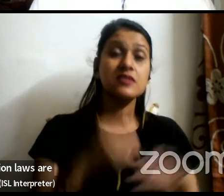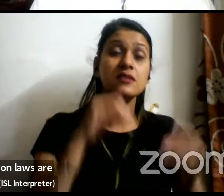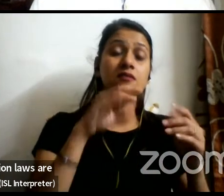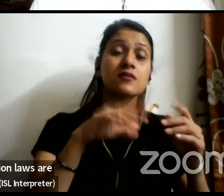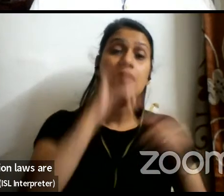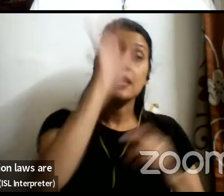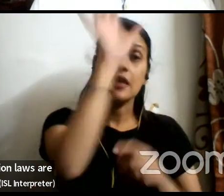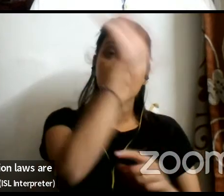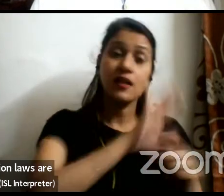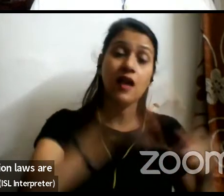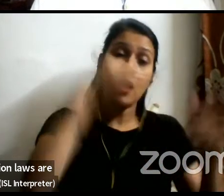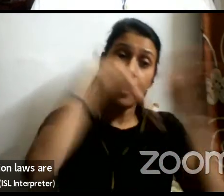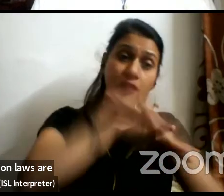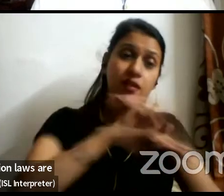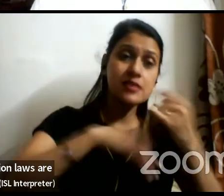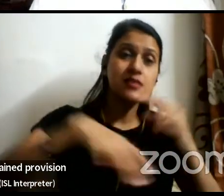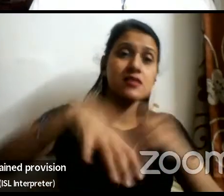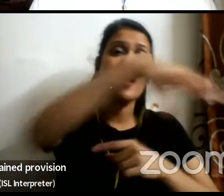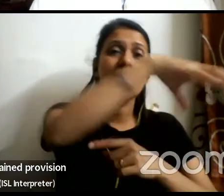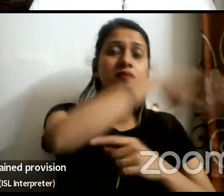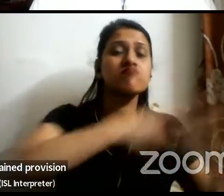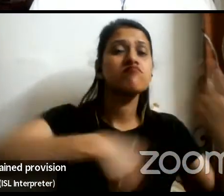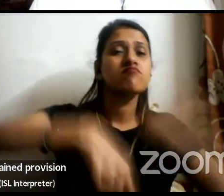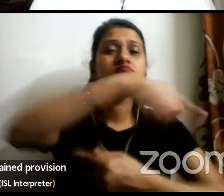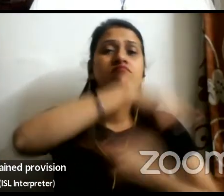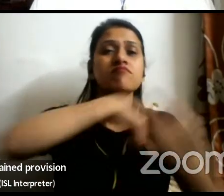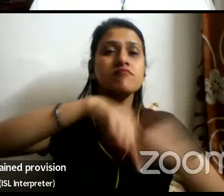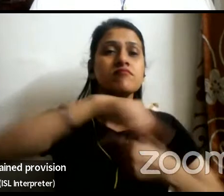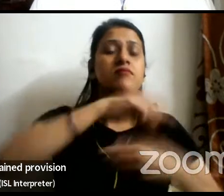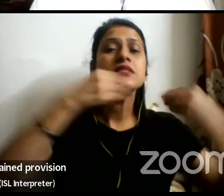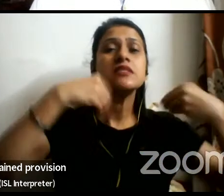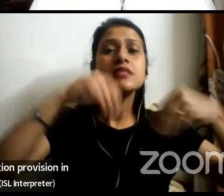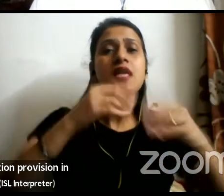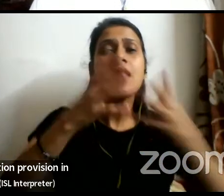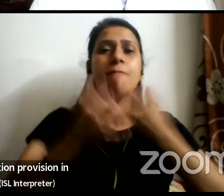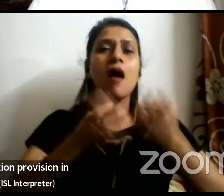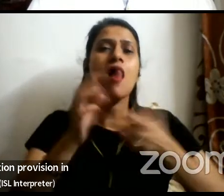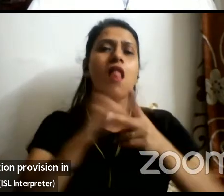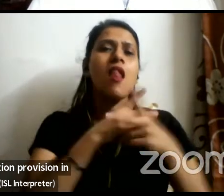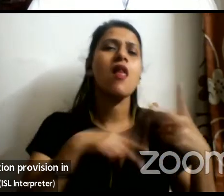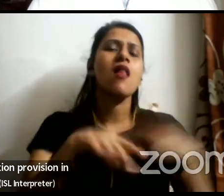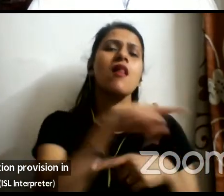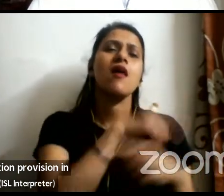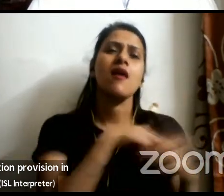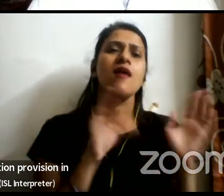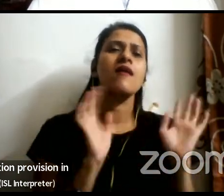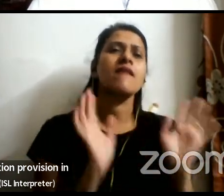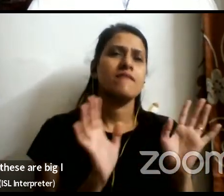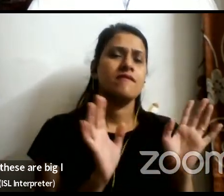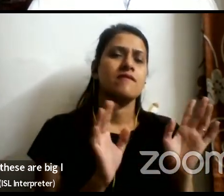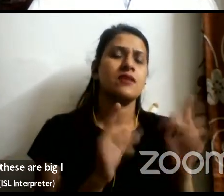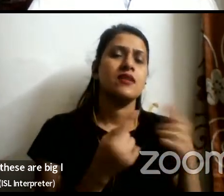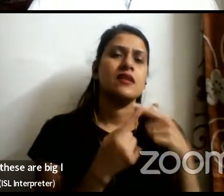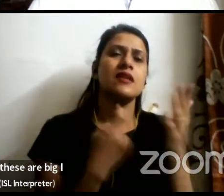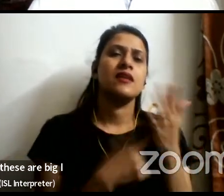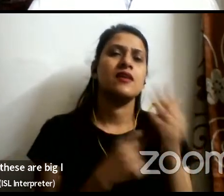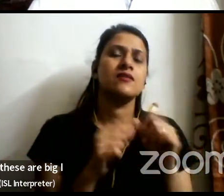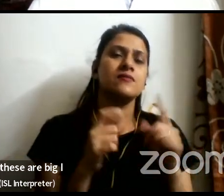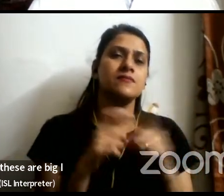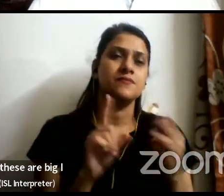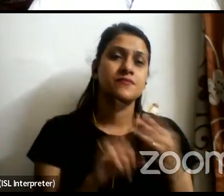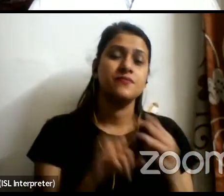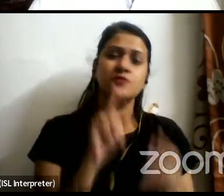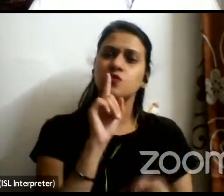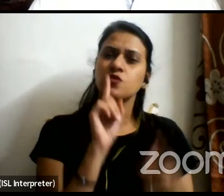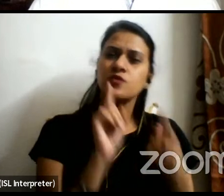direct competition provision in the Constitution. So yeah, these are big. I think the one takeaway from this discussion should